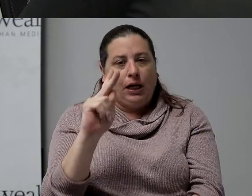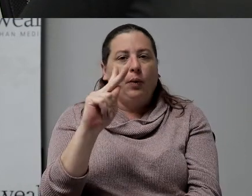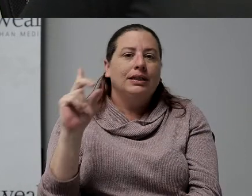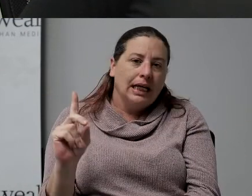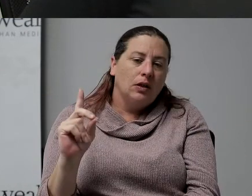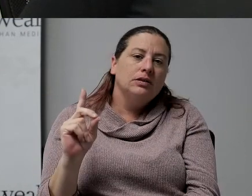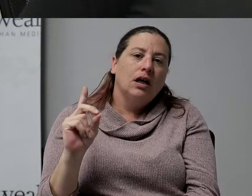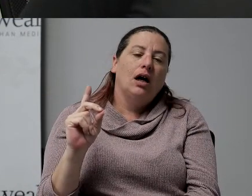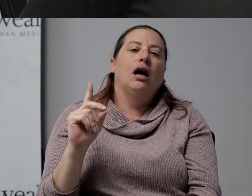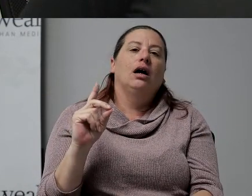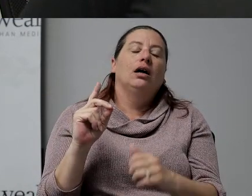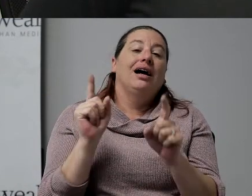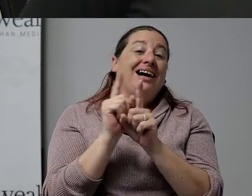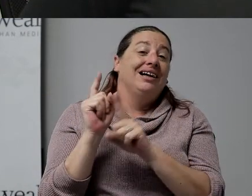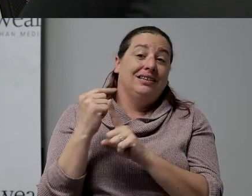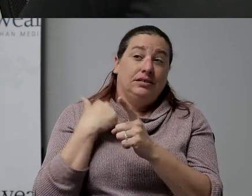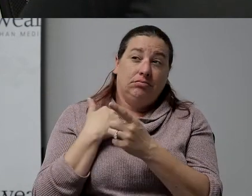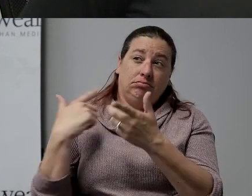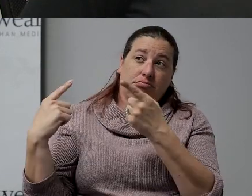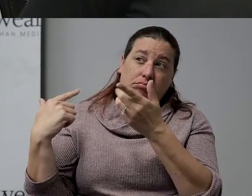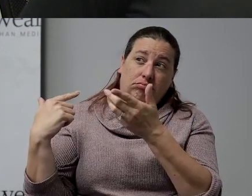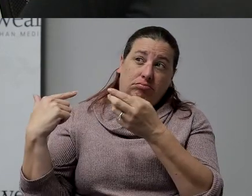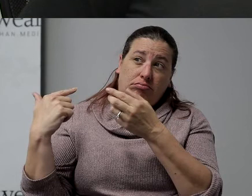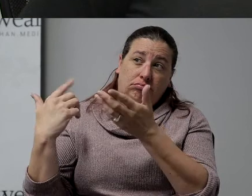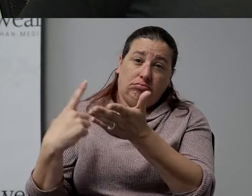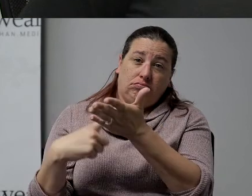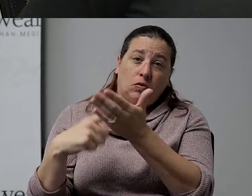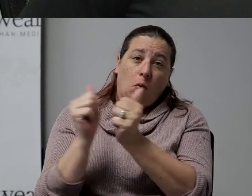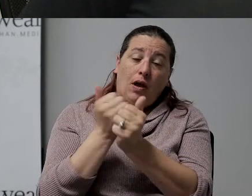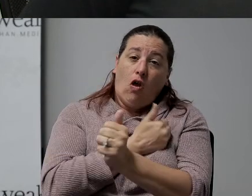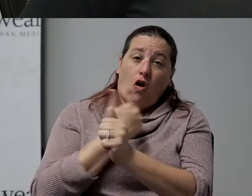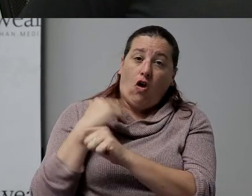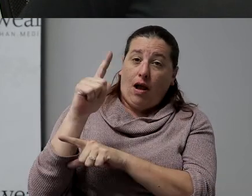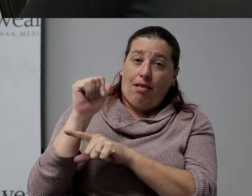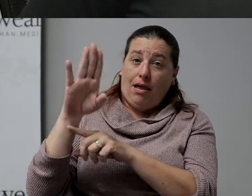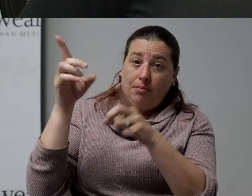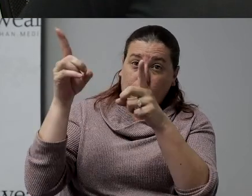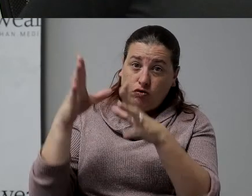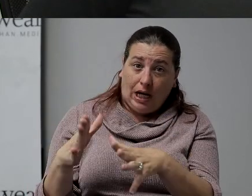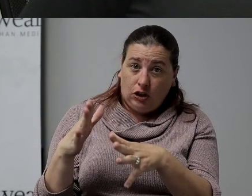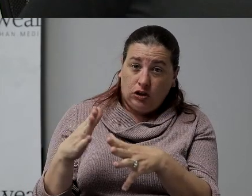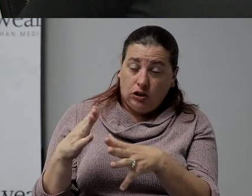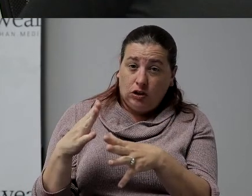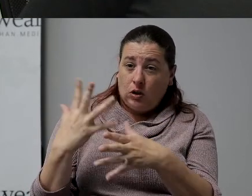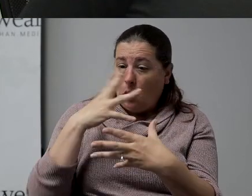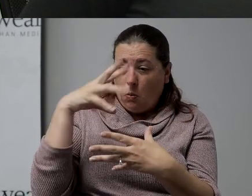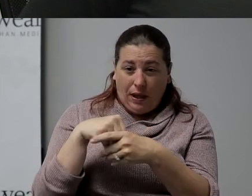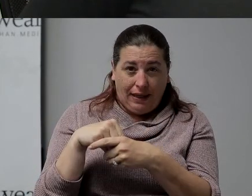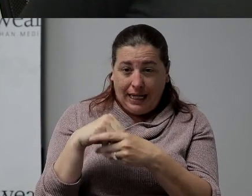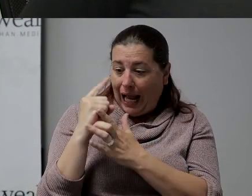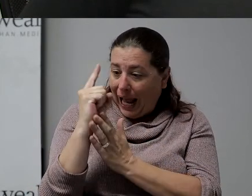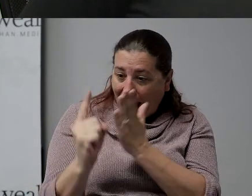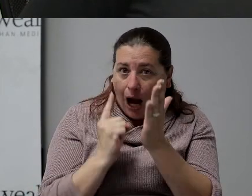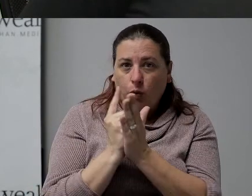With, as I talked to our lab director, literally within hours,